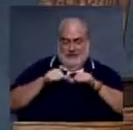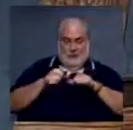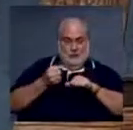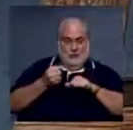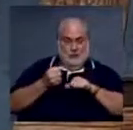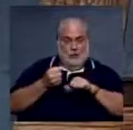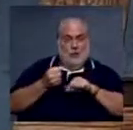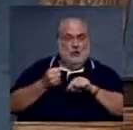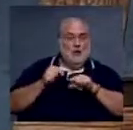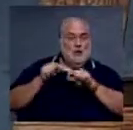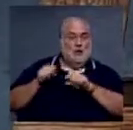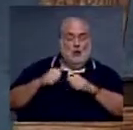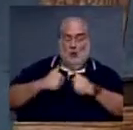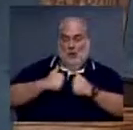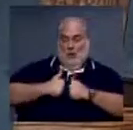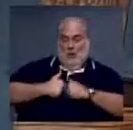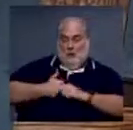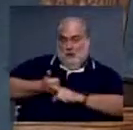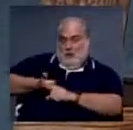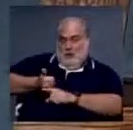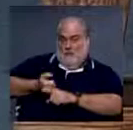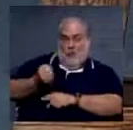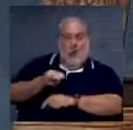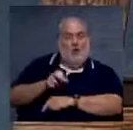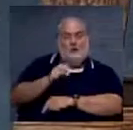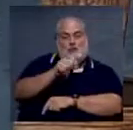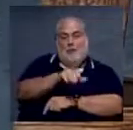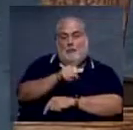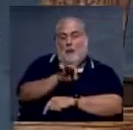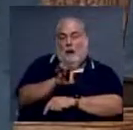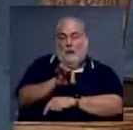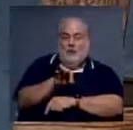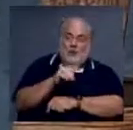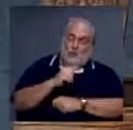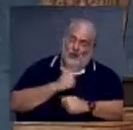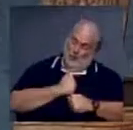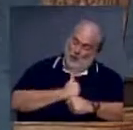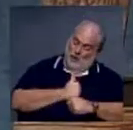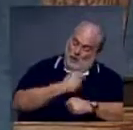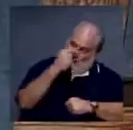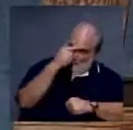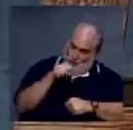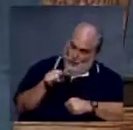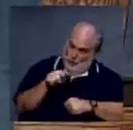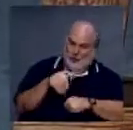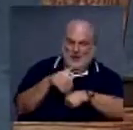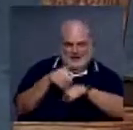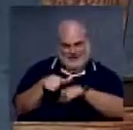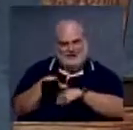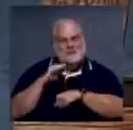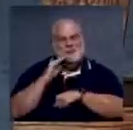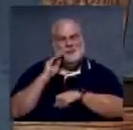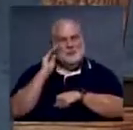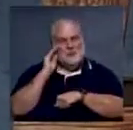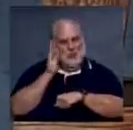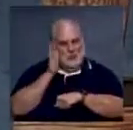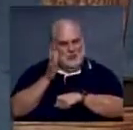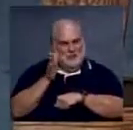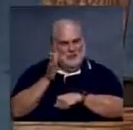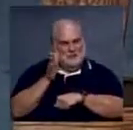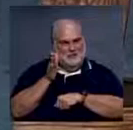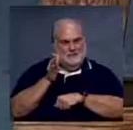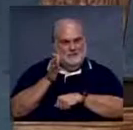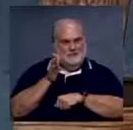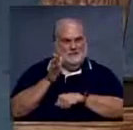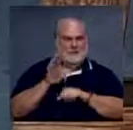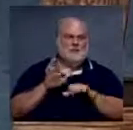come down, you can wash your dog yourself, or you drop your dog off with us and we'll wash him and send him home. I think this will be a